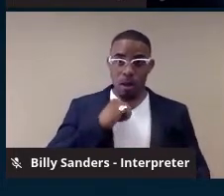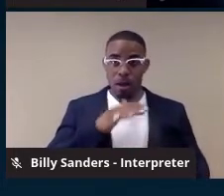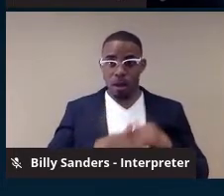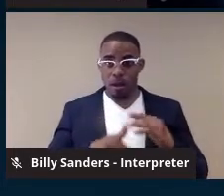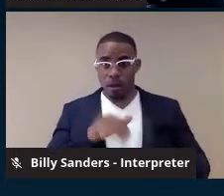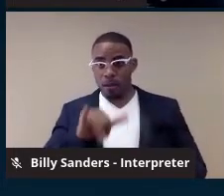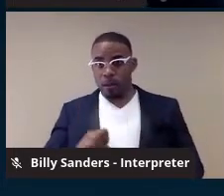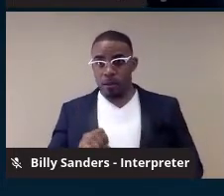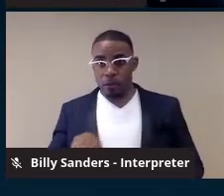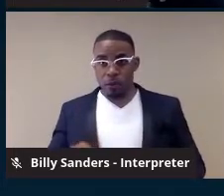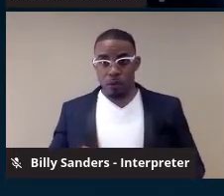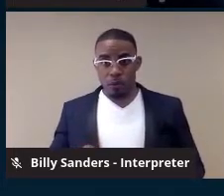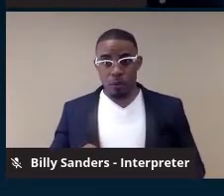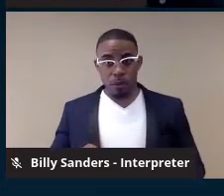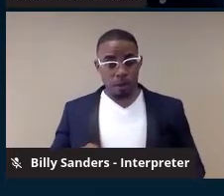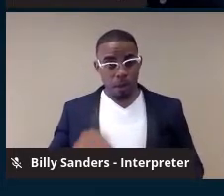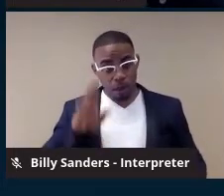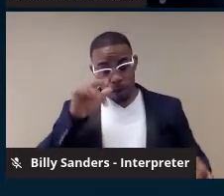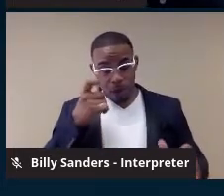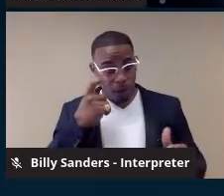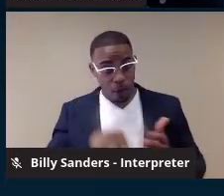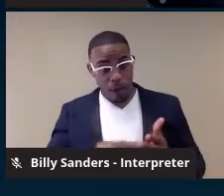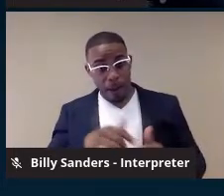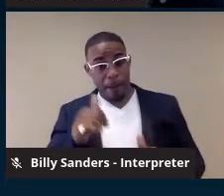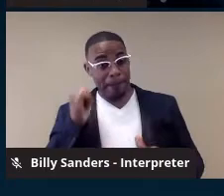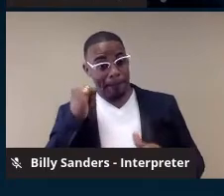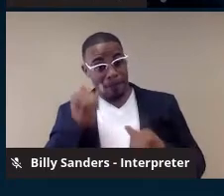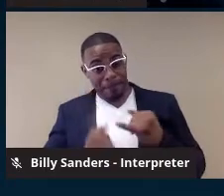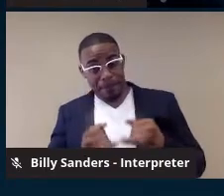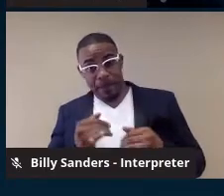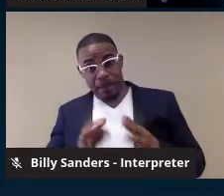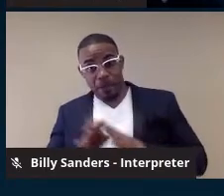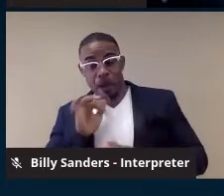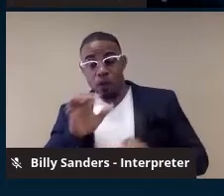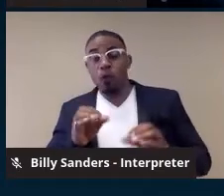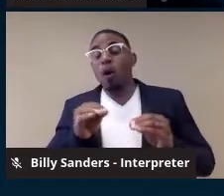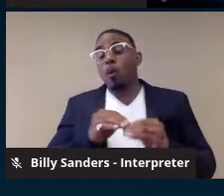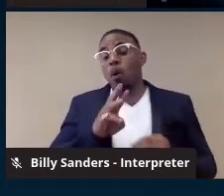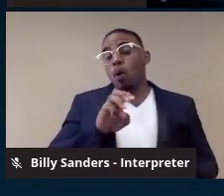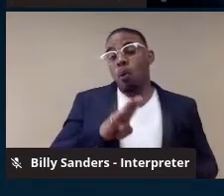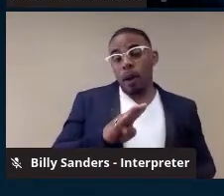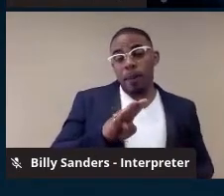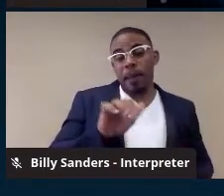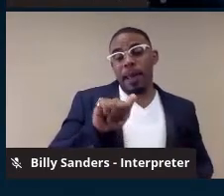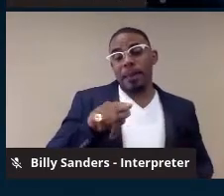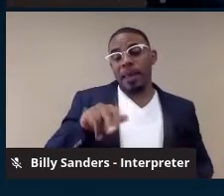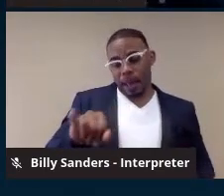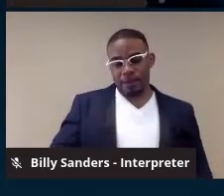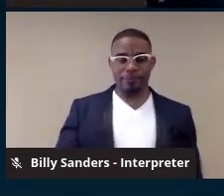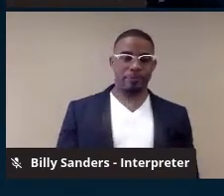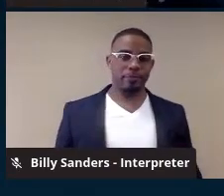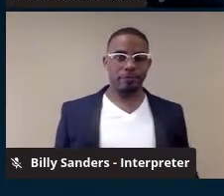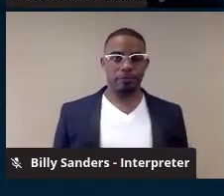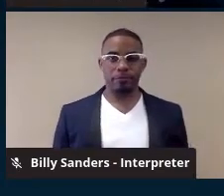So I found that more as a back-end developer, I was doing more web API. and I